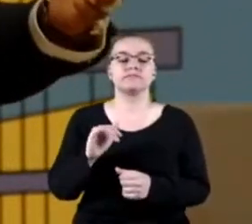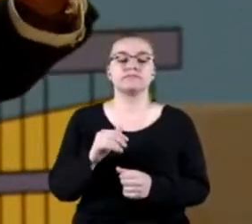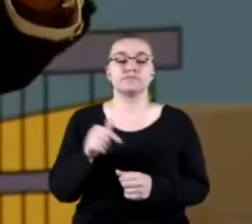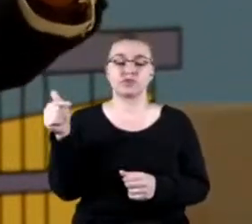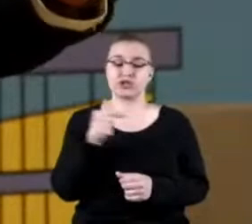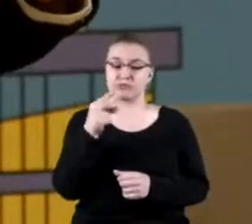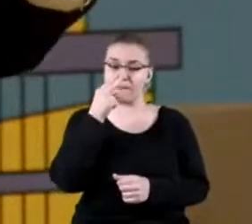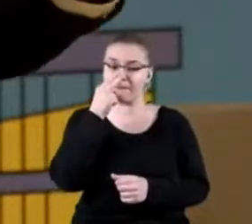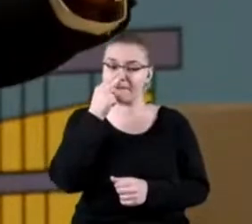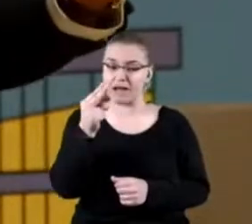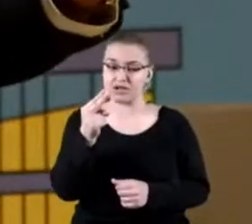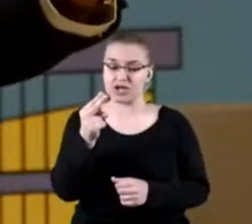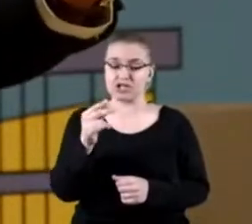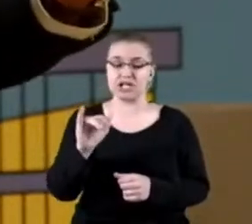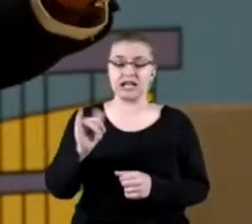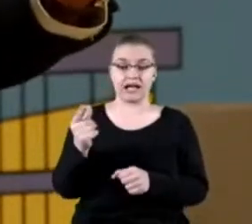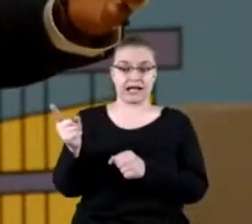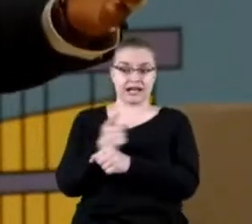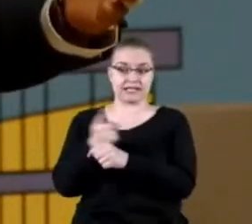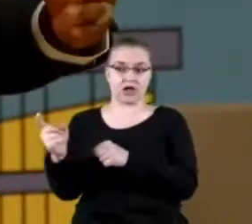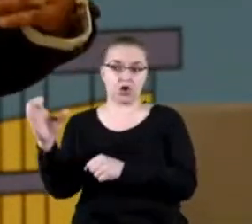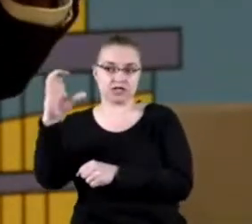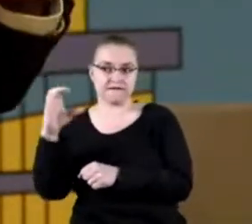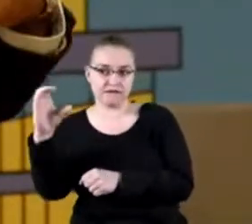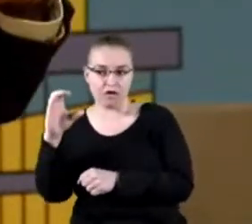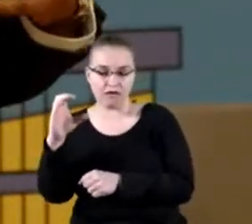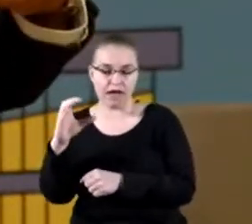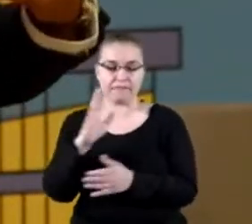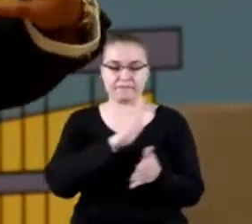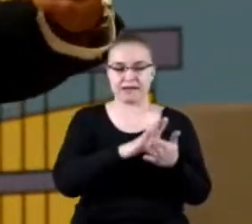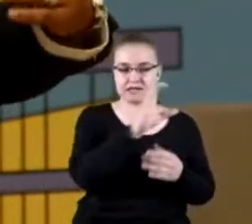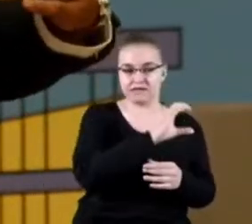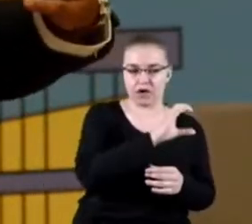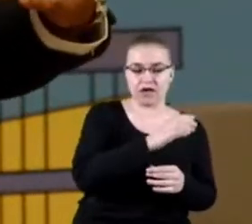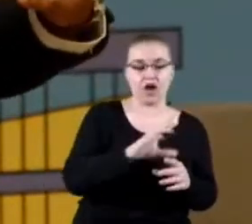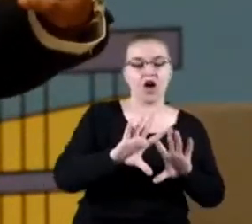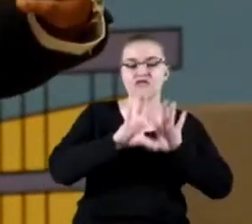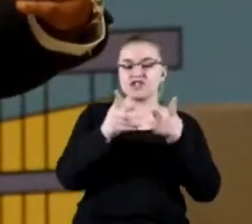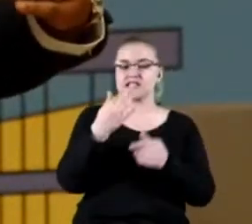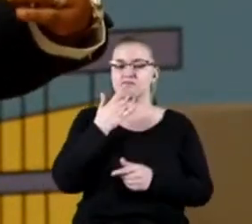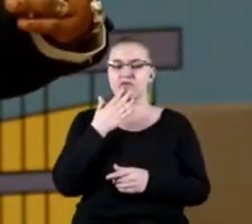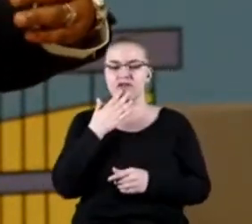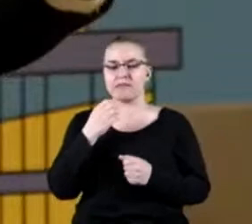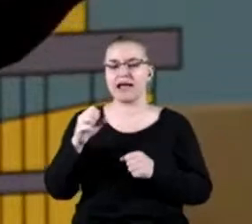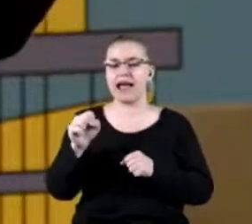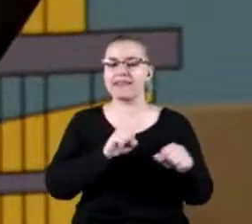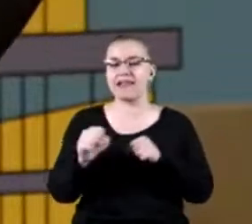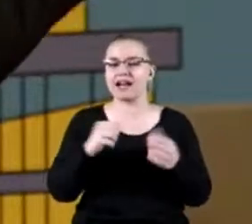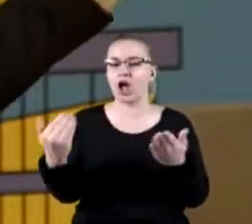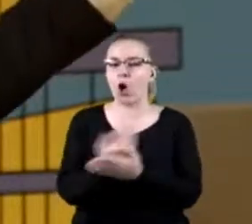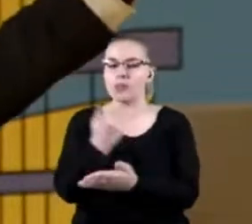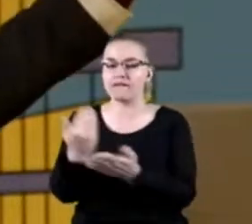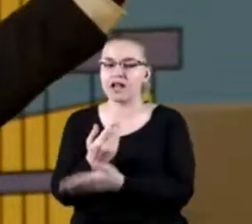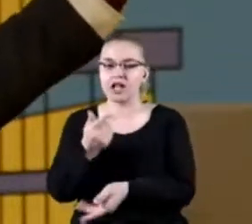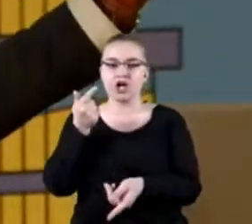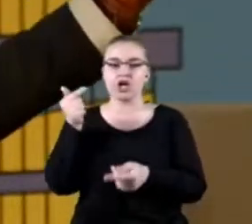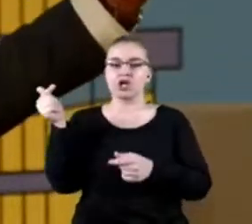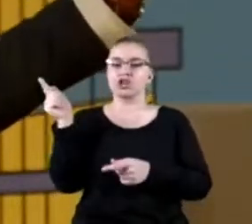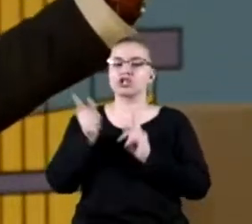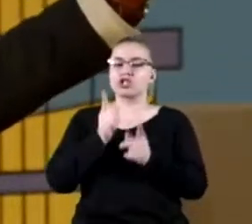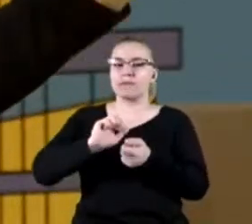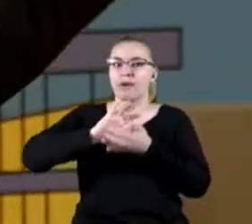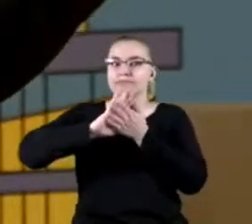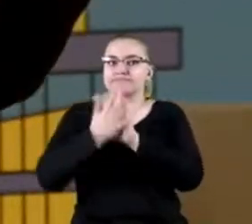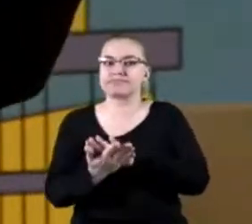in that. Similarly, all of us are talking about renewable energy. Rapid transition to renewable energy has an inherent